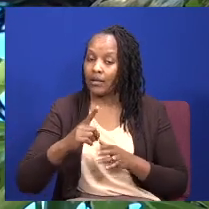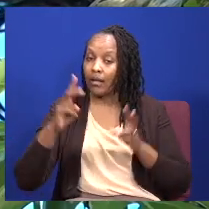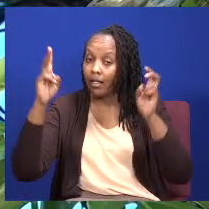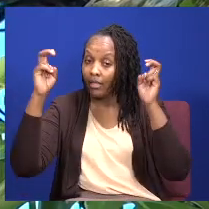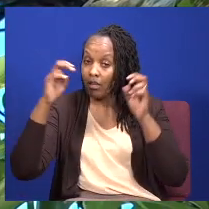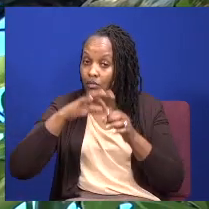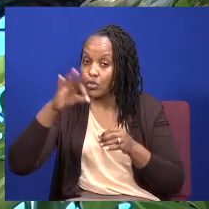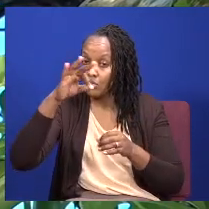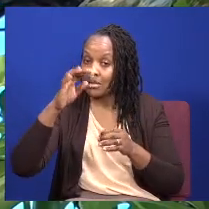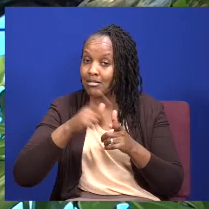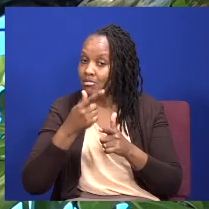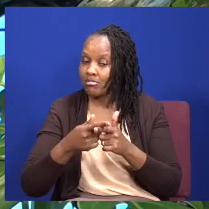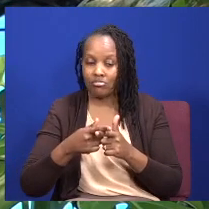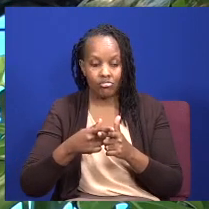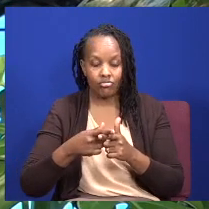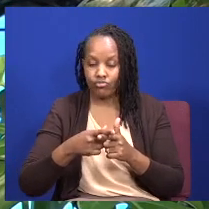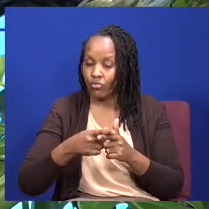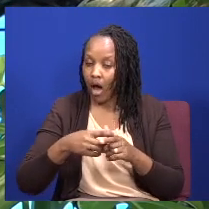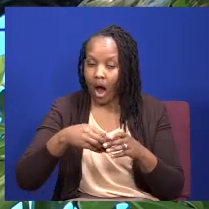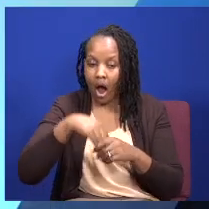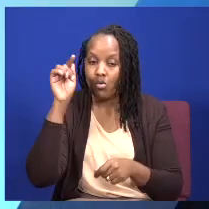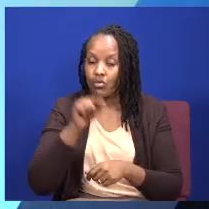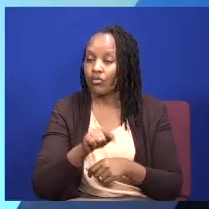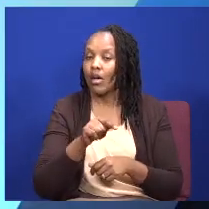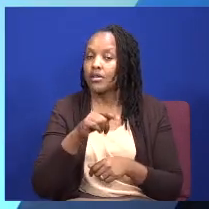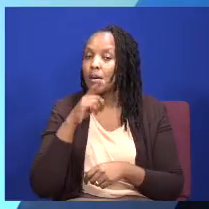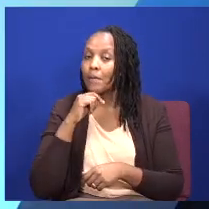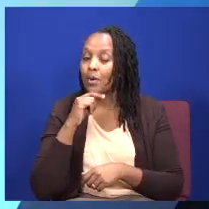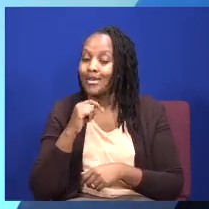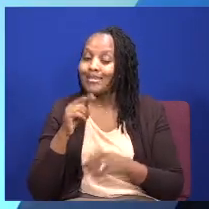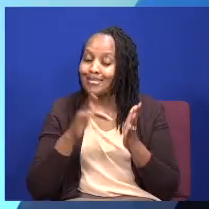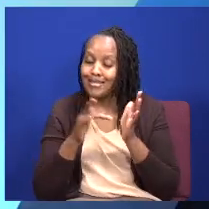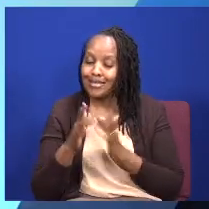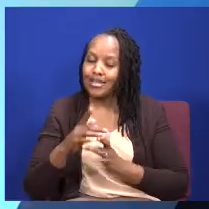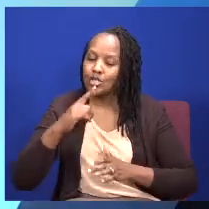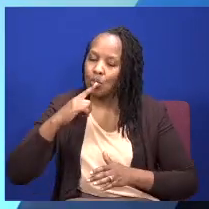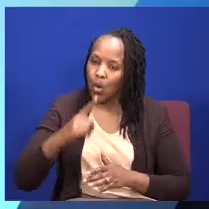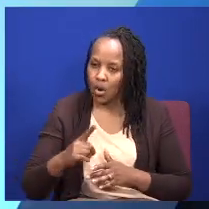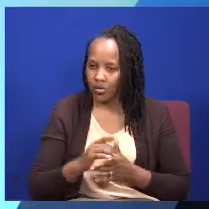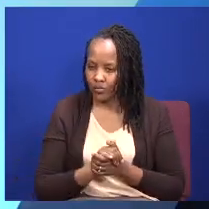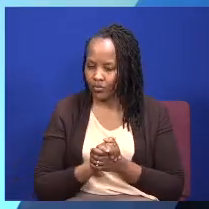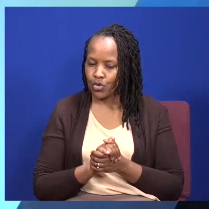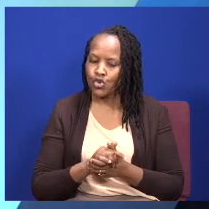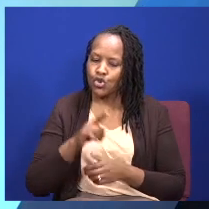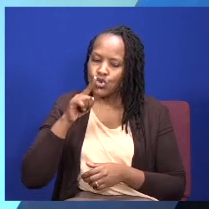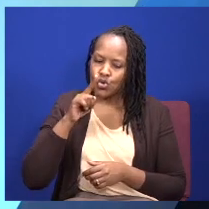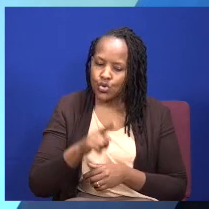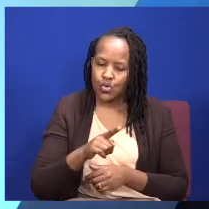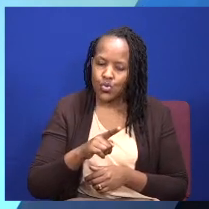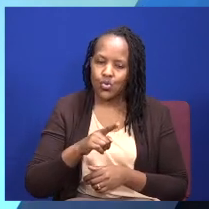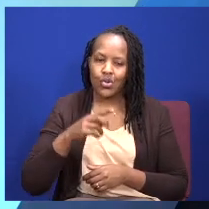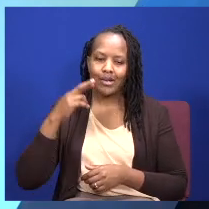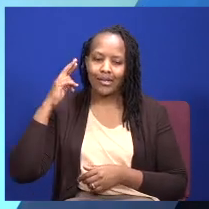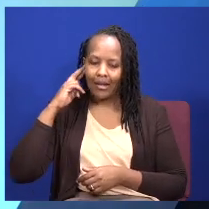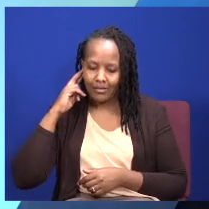the spirits came out of the boy. Yeah, Jesus spoke to that spirit and called it, you deaf and mute,